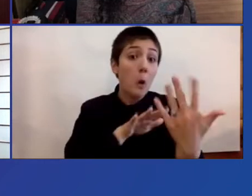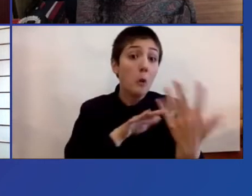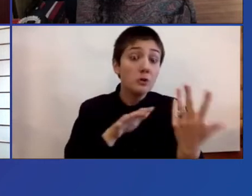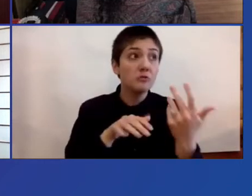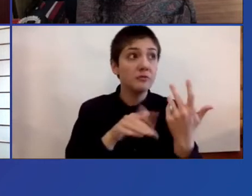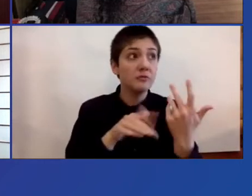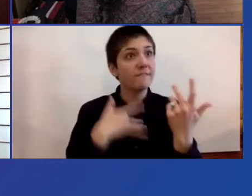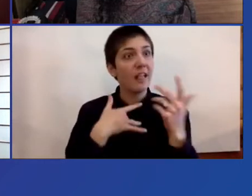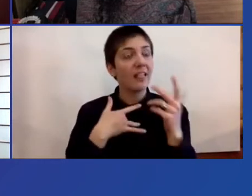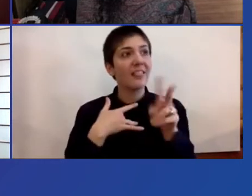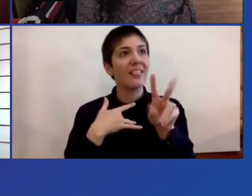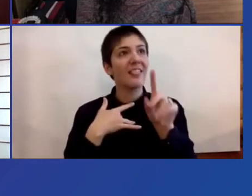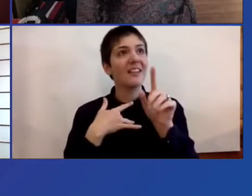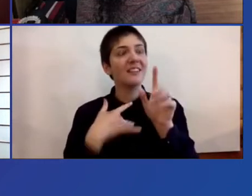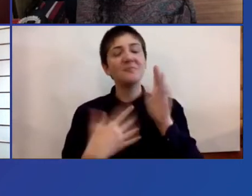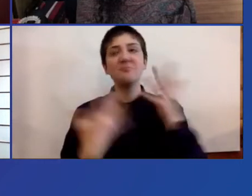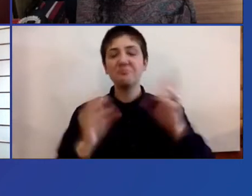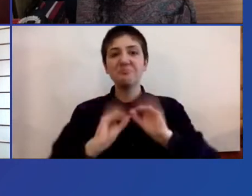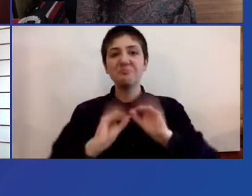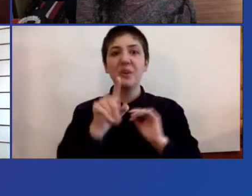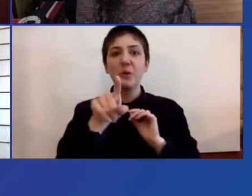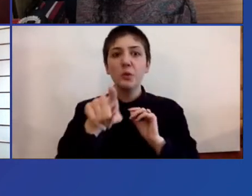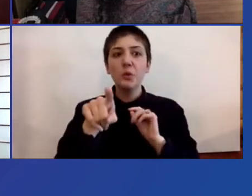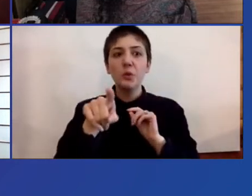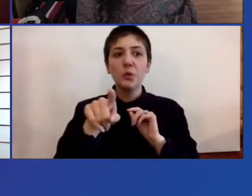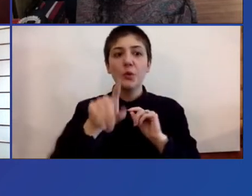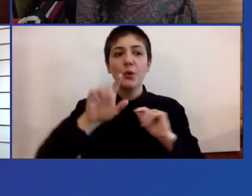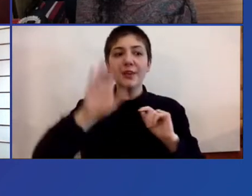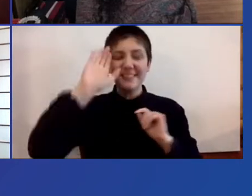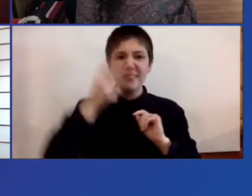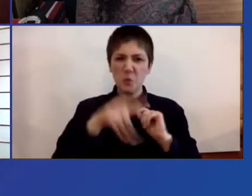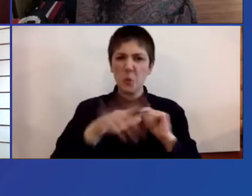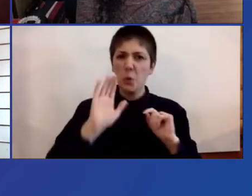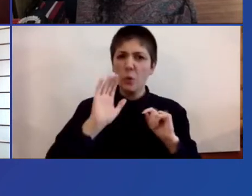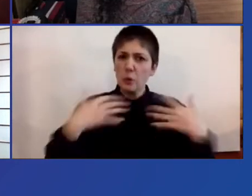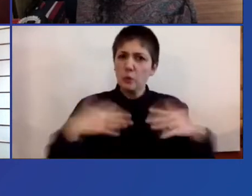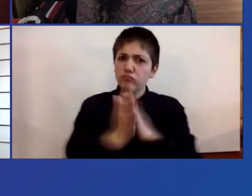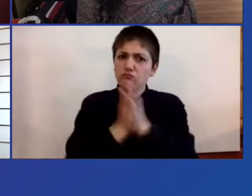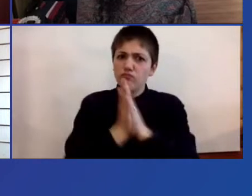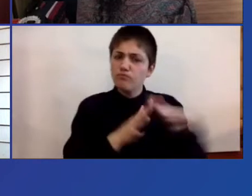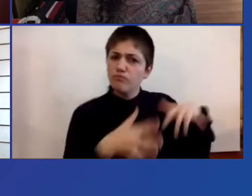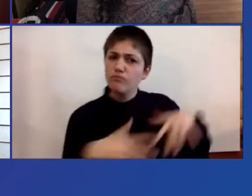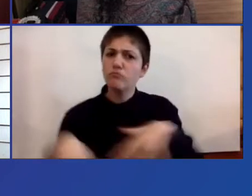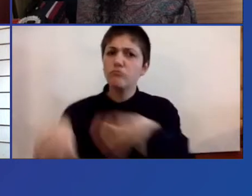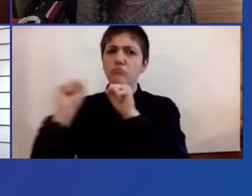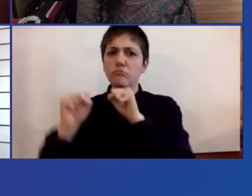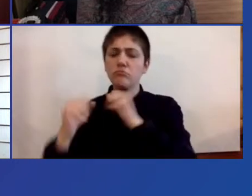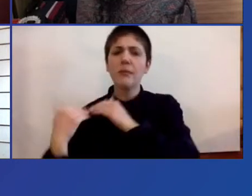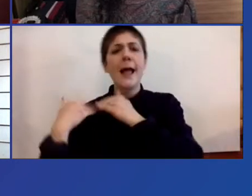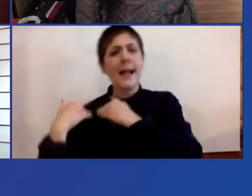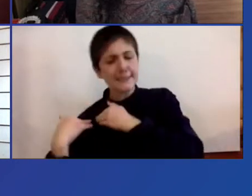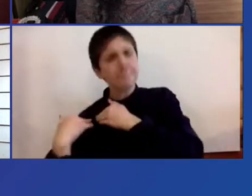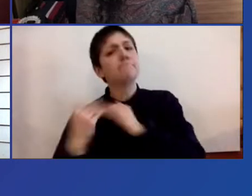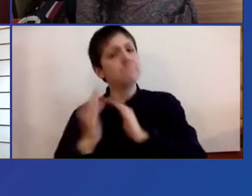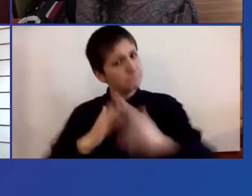have taken on the responsibility of educating others through your art.